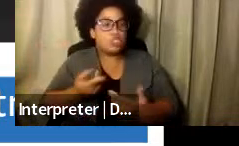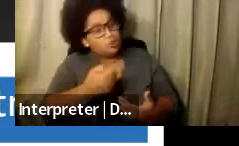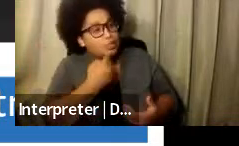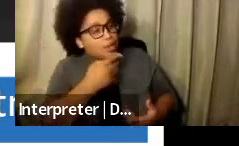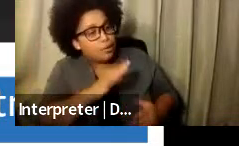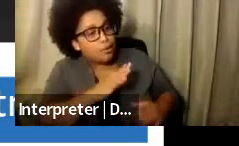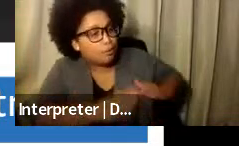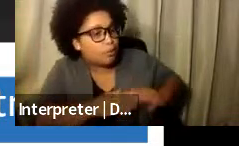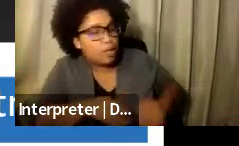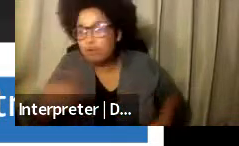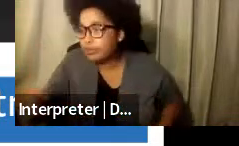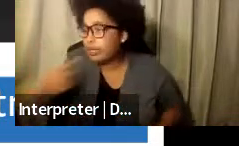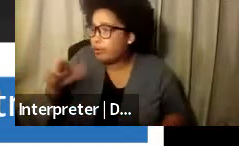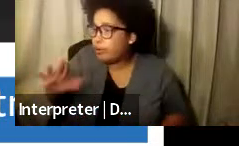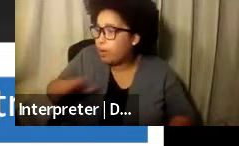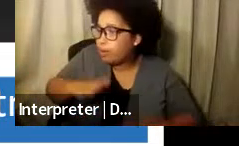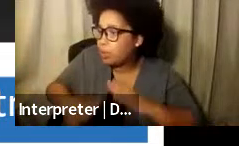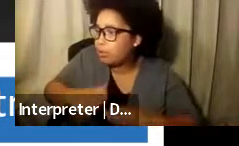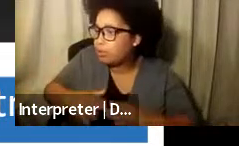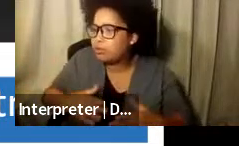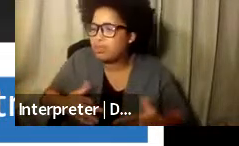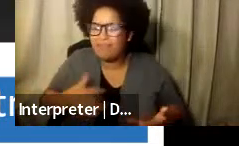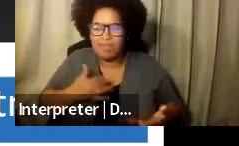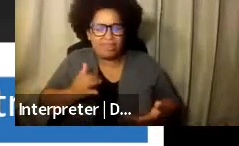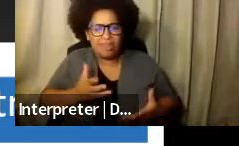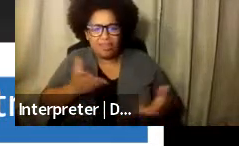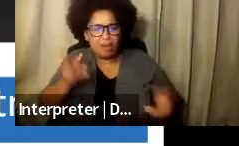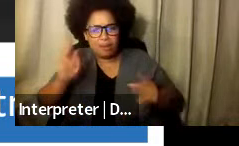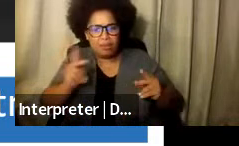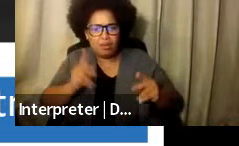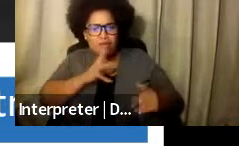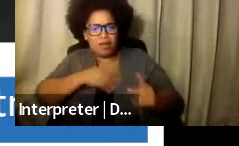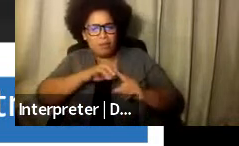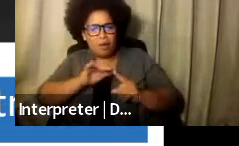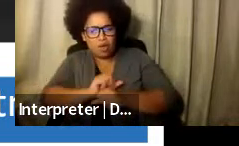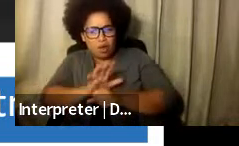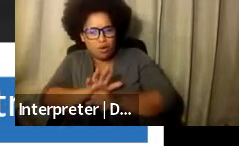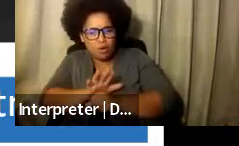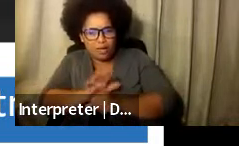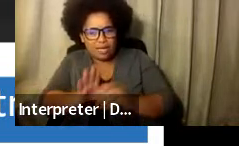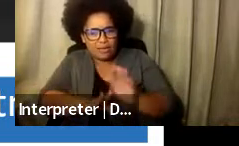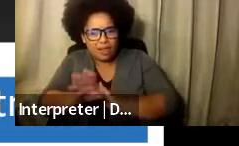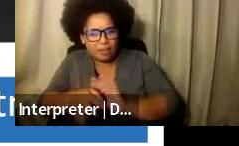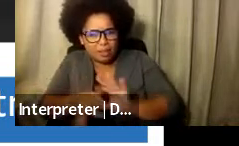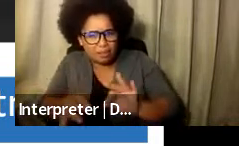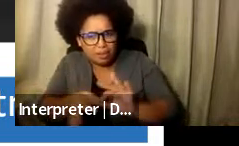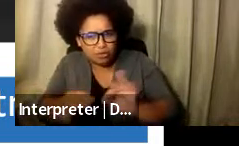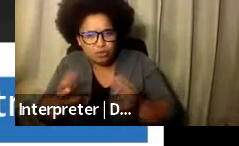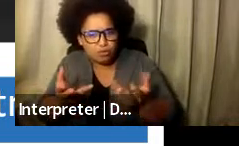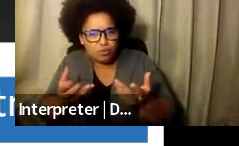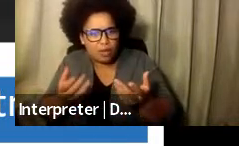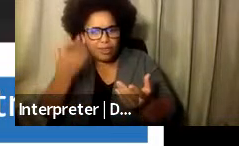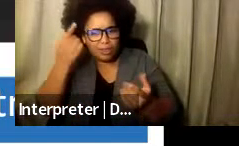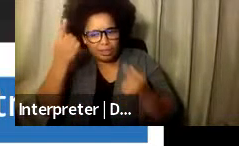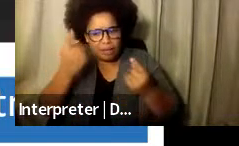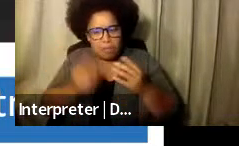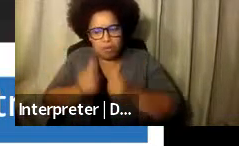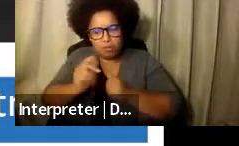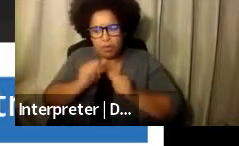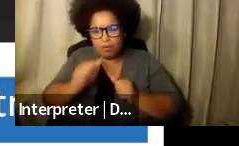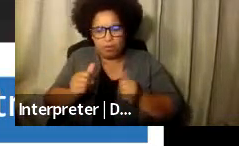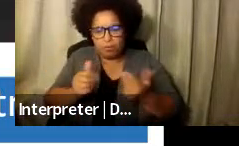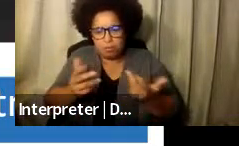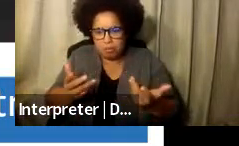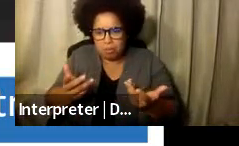your community and what are you going to say to your community? Because I don't think a lot of people who are talking about COVID and developing the messages have